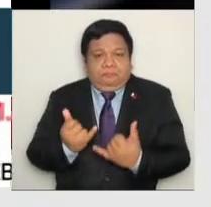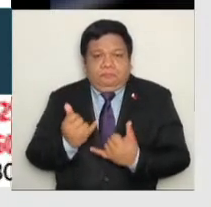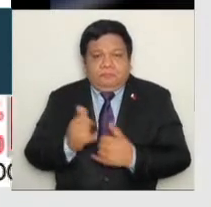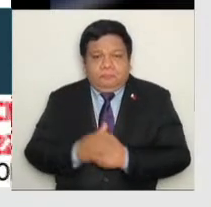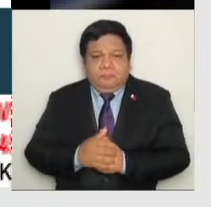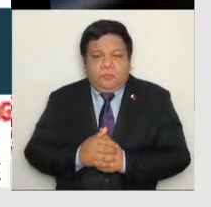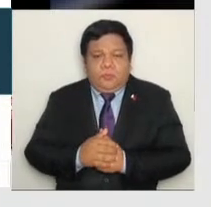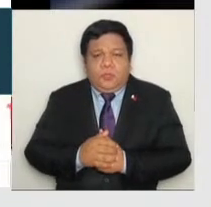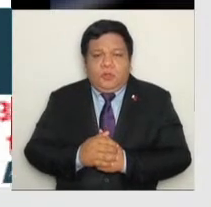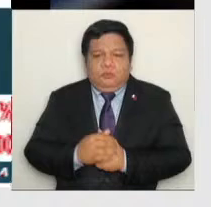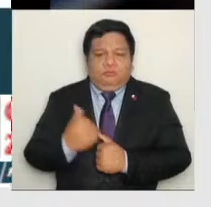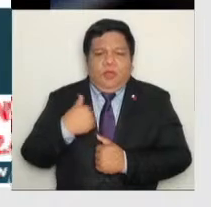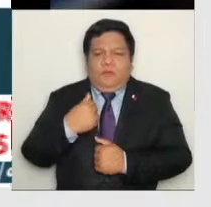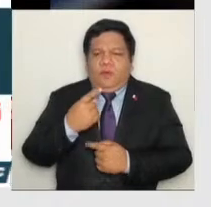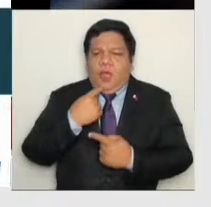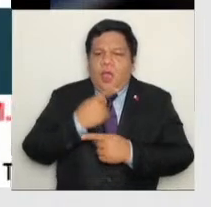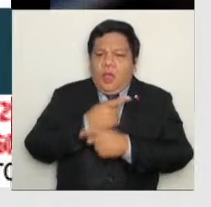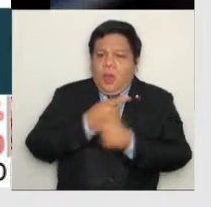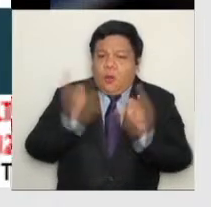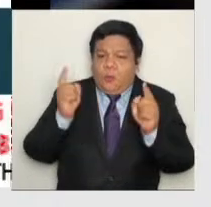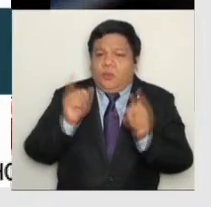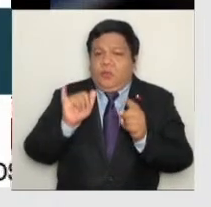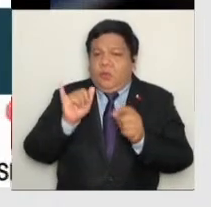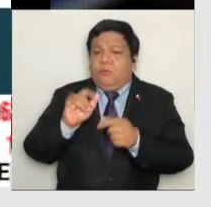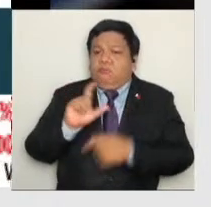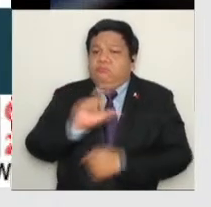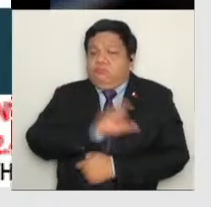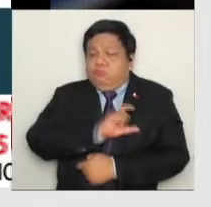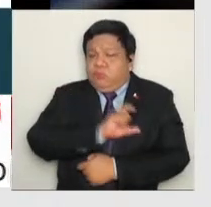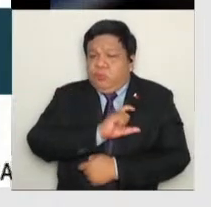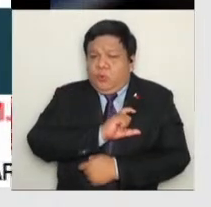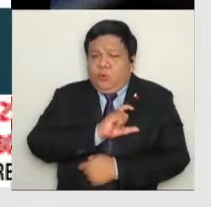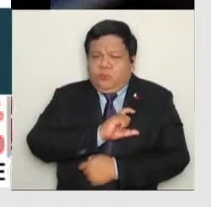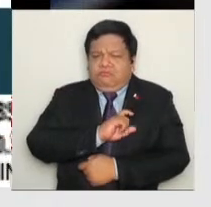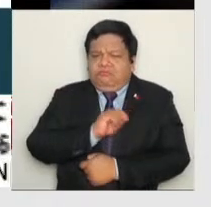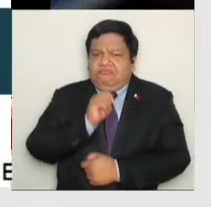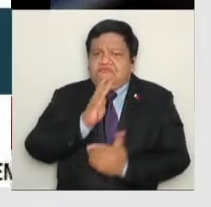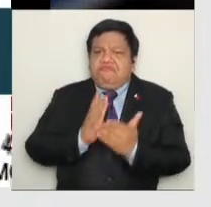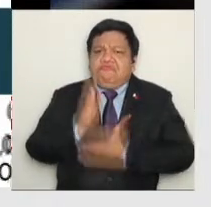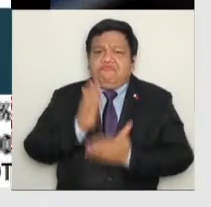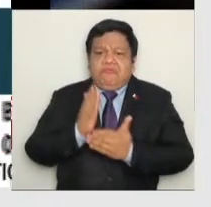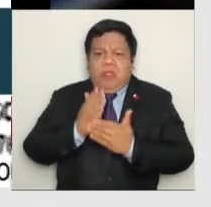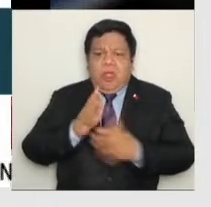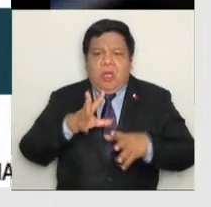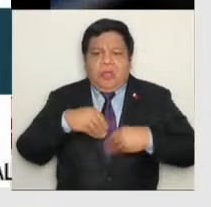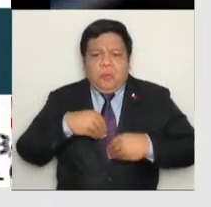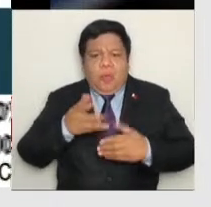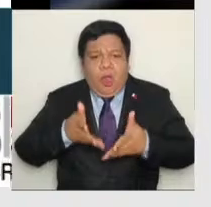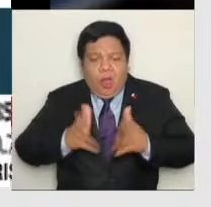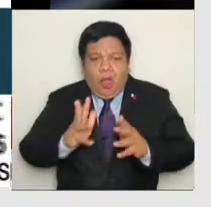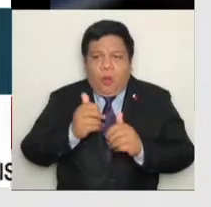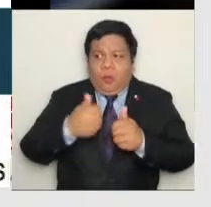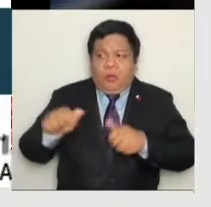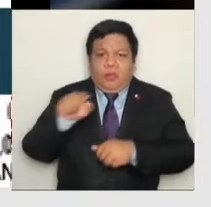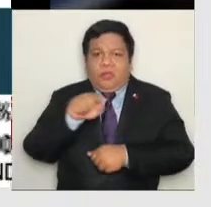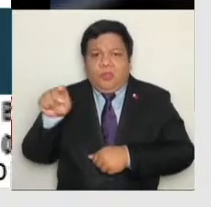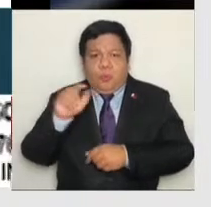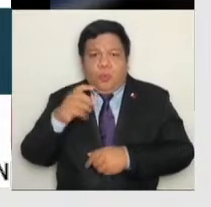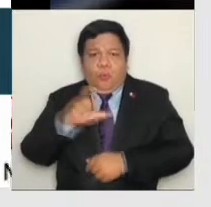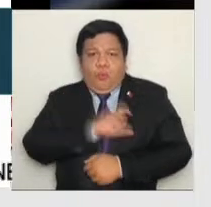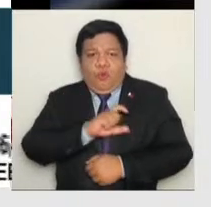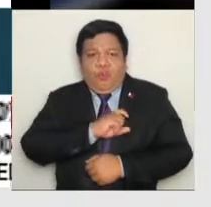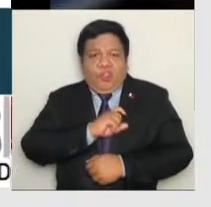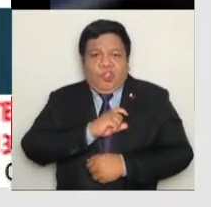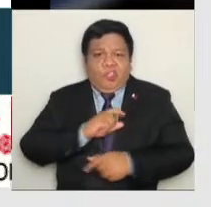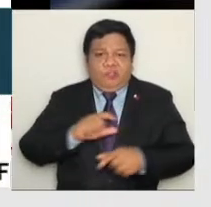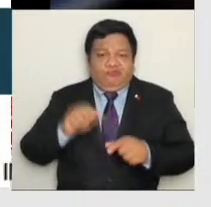major pronouncement that the PNP does not countenance any illegal acts committed by the police. And for the first time, I believe